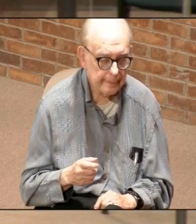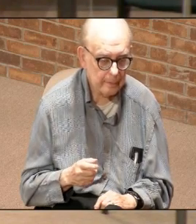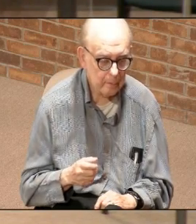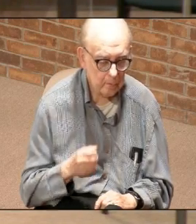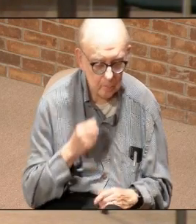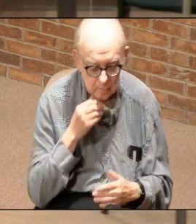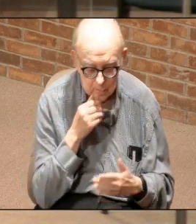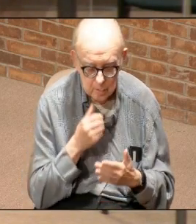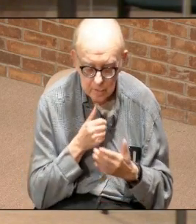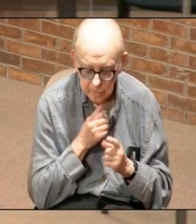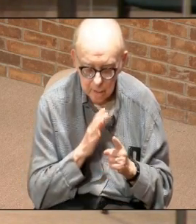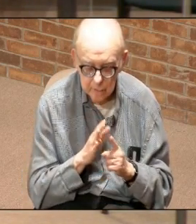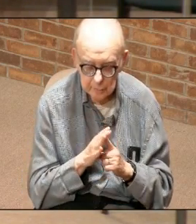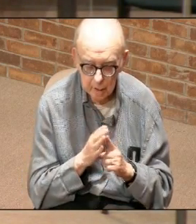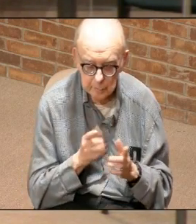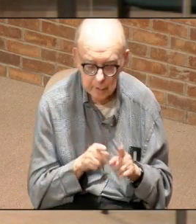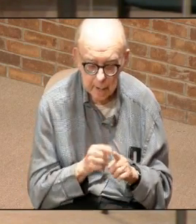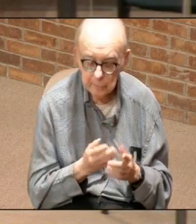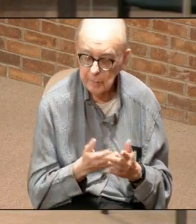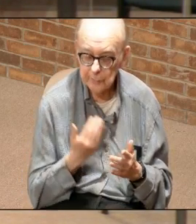she's not as popular as she was.